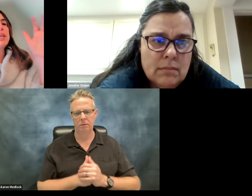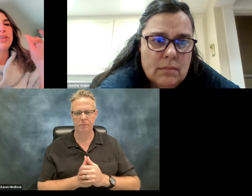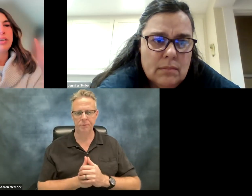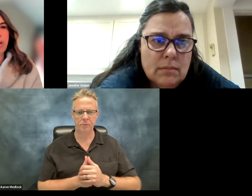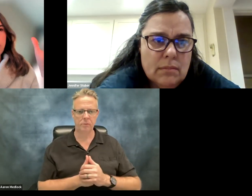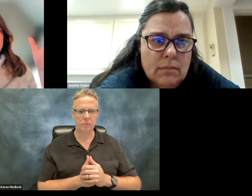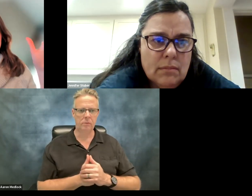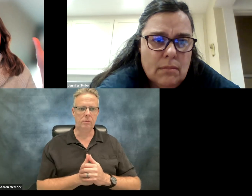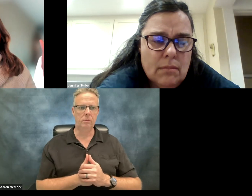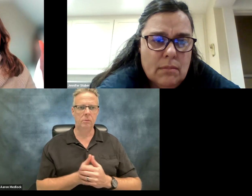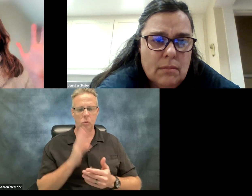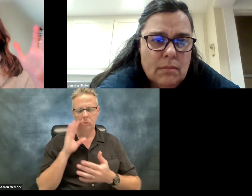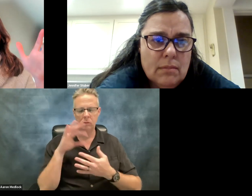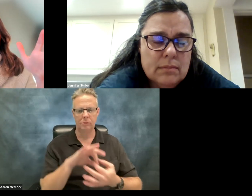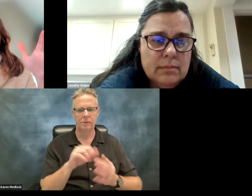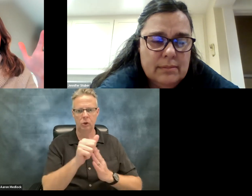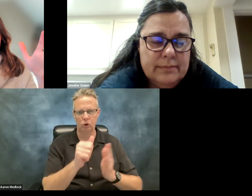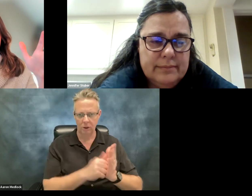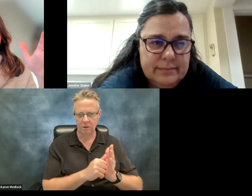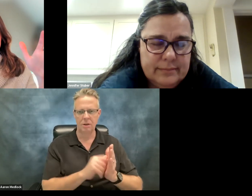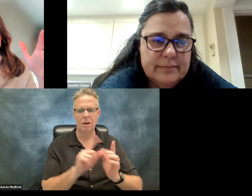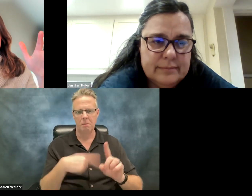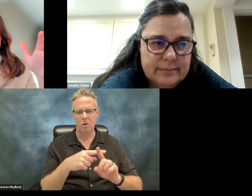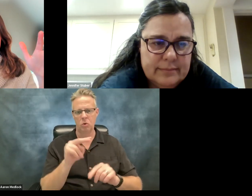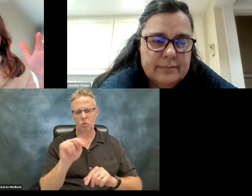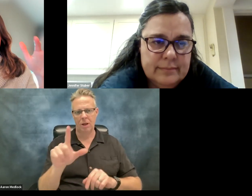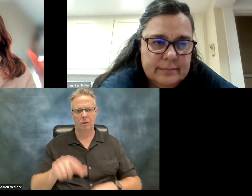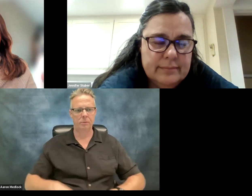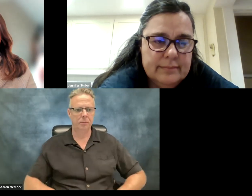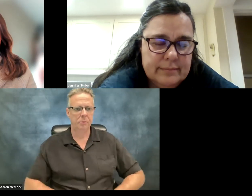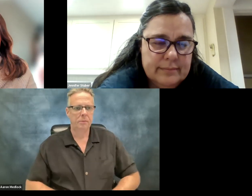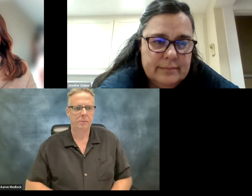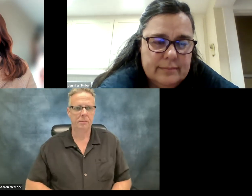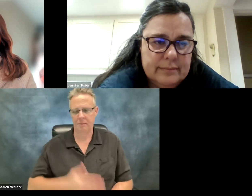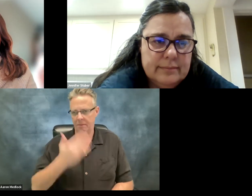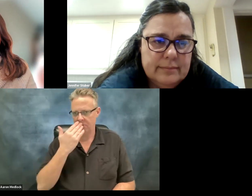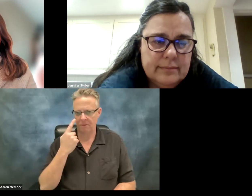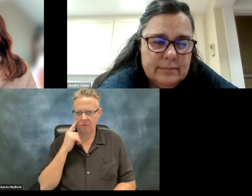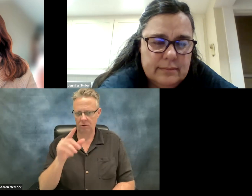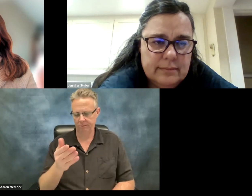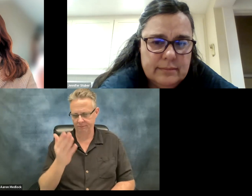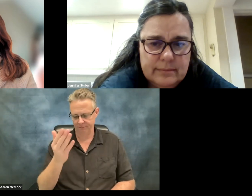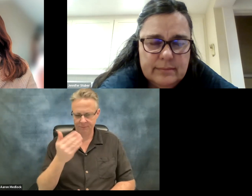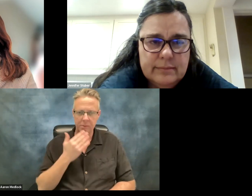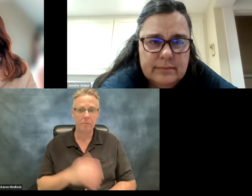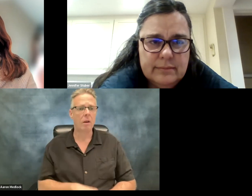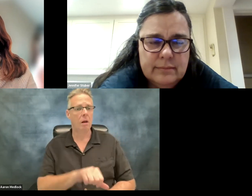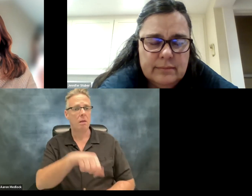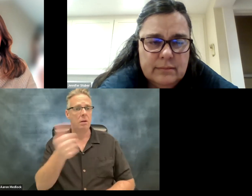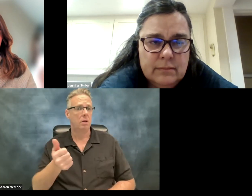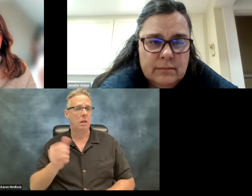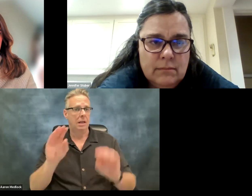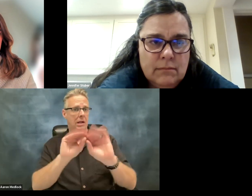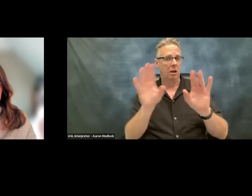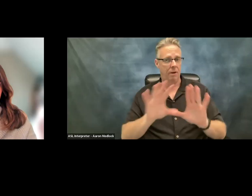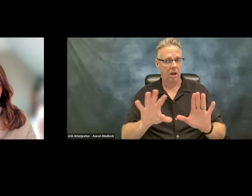a single email with the agenda and the newsletter. So thank you for raising that, Jen. Any other